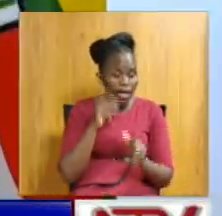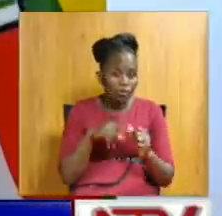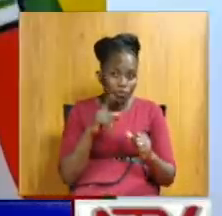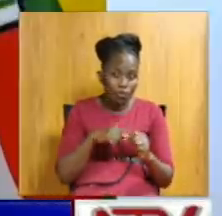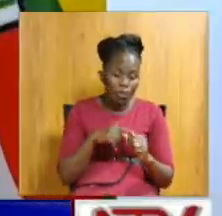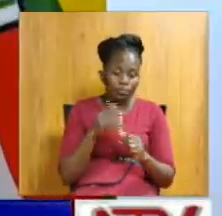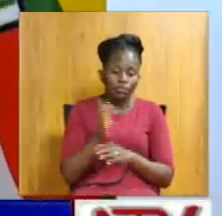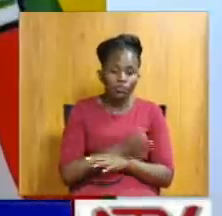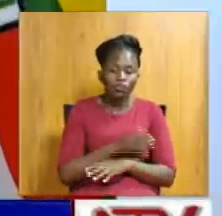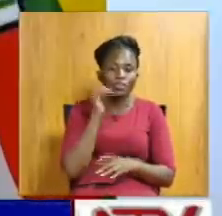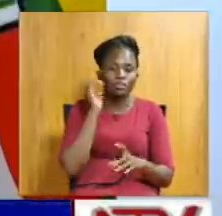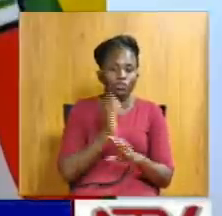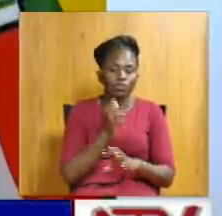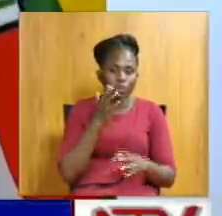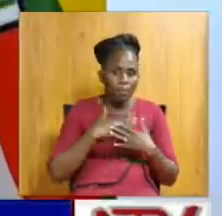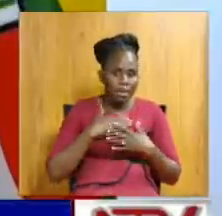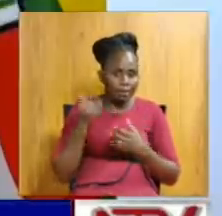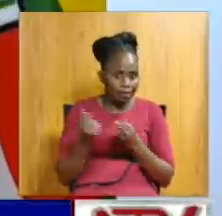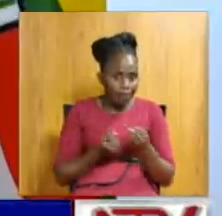even stoned my car